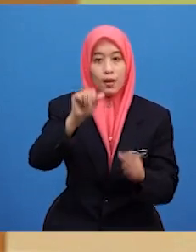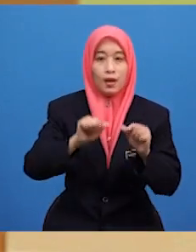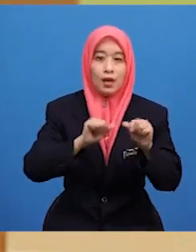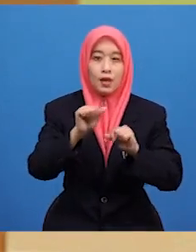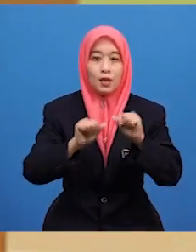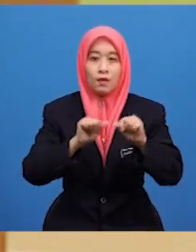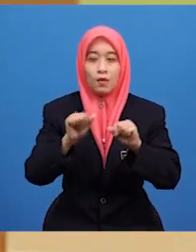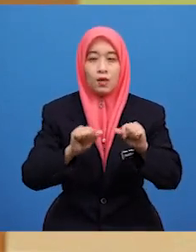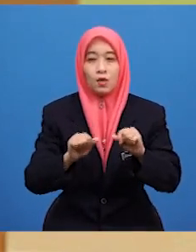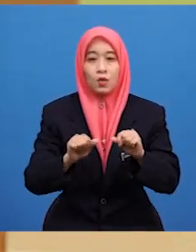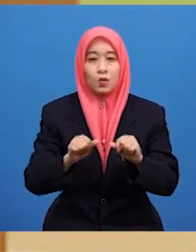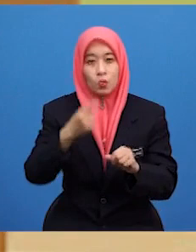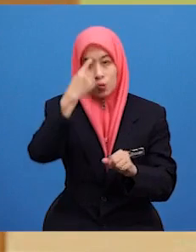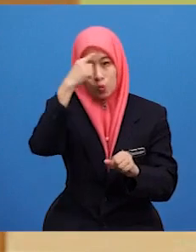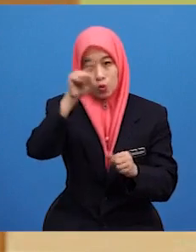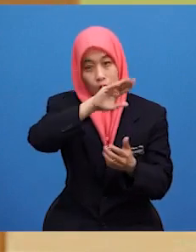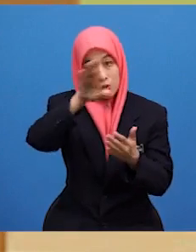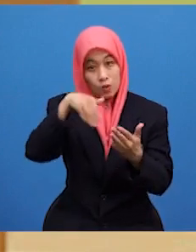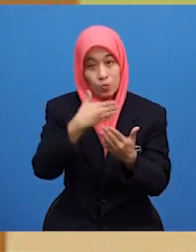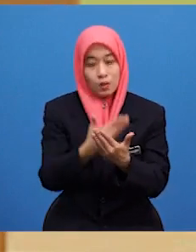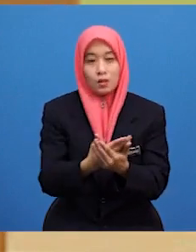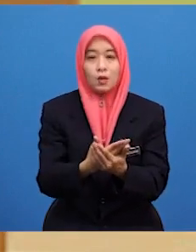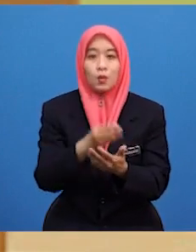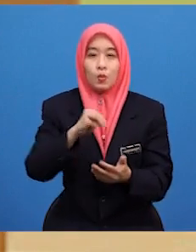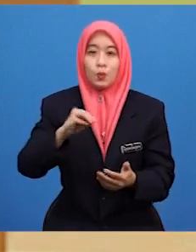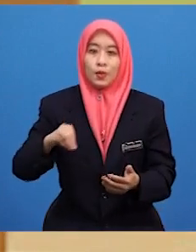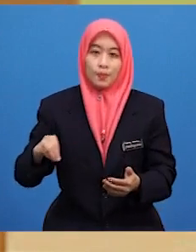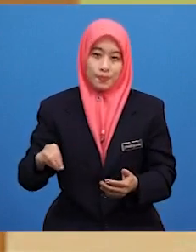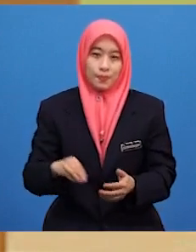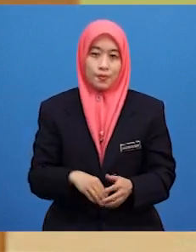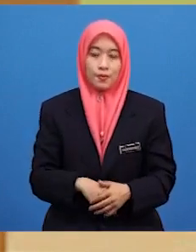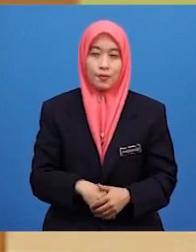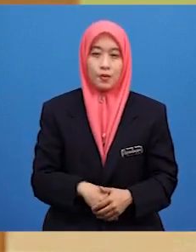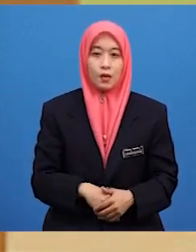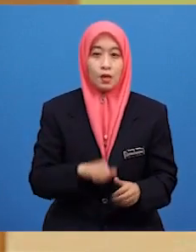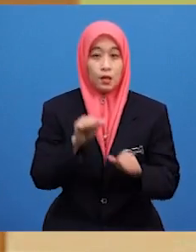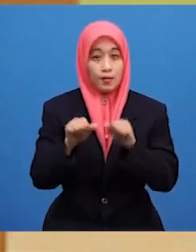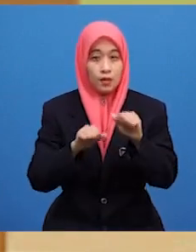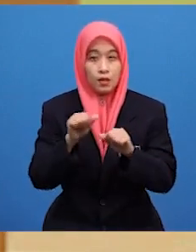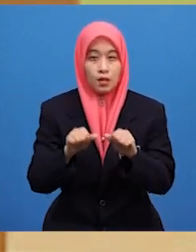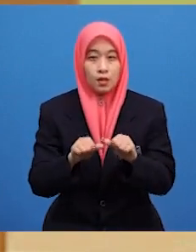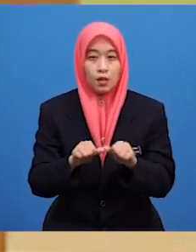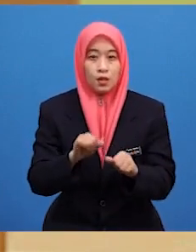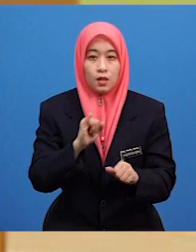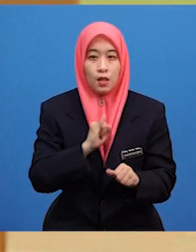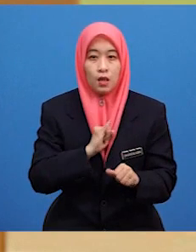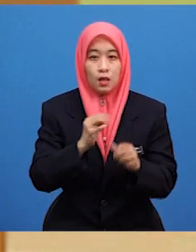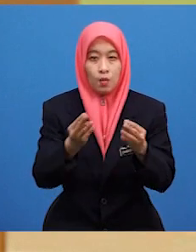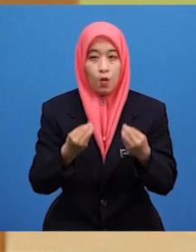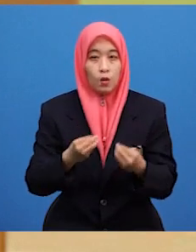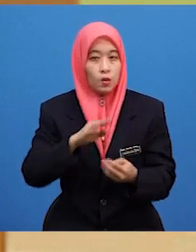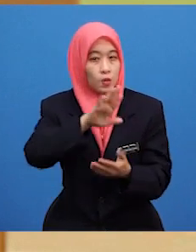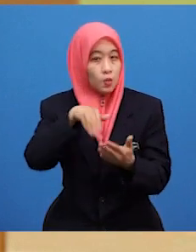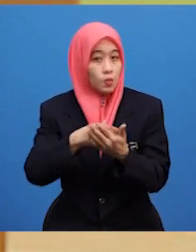for you boys and girls. But for this activity, I need you to